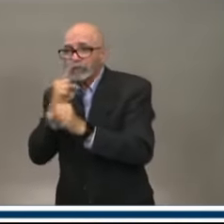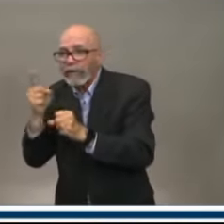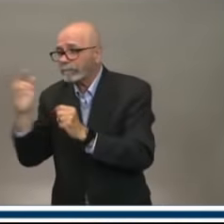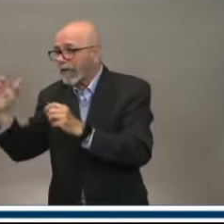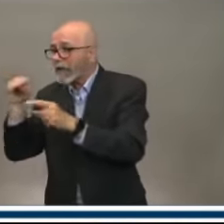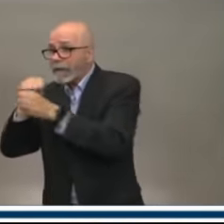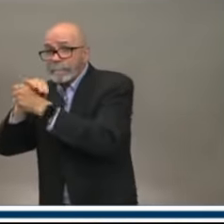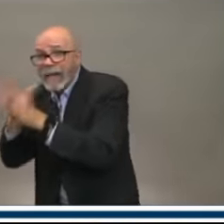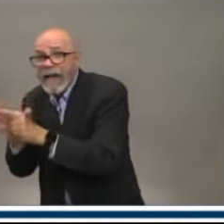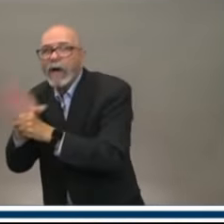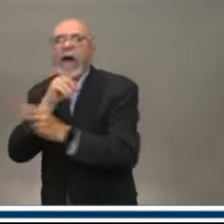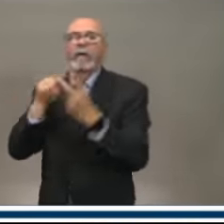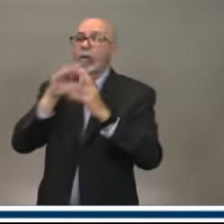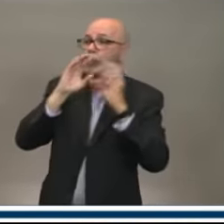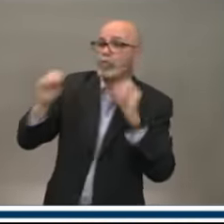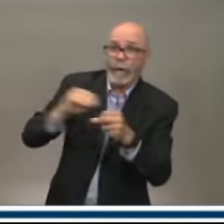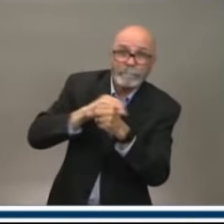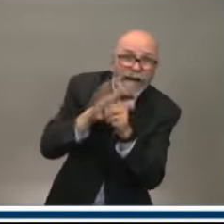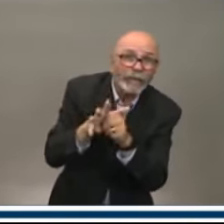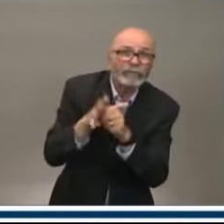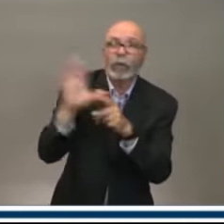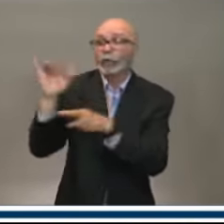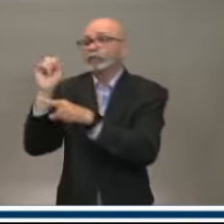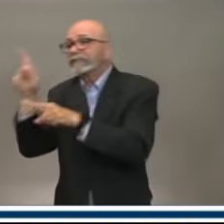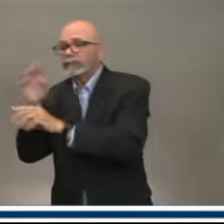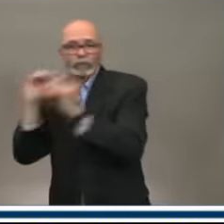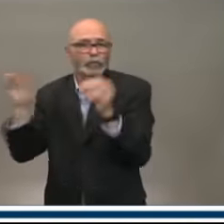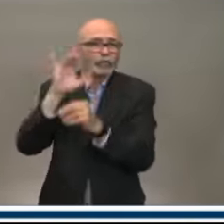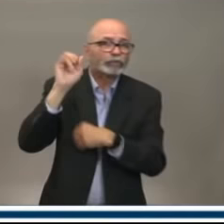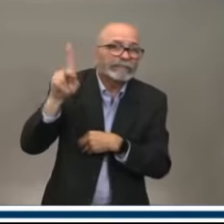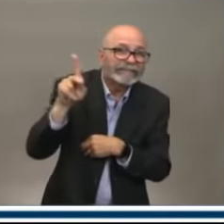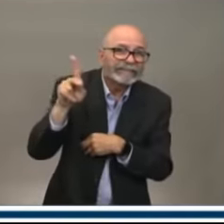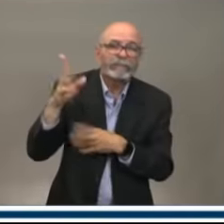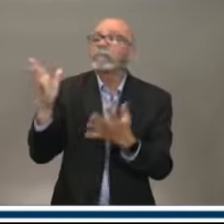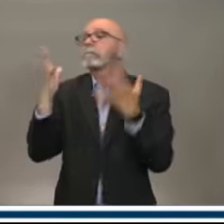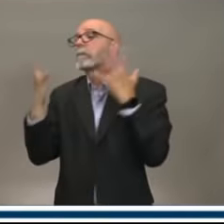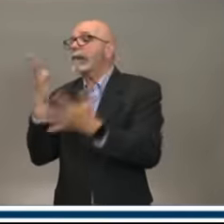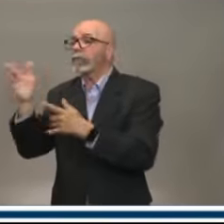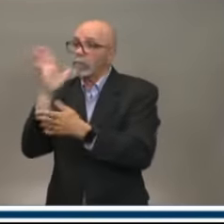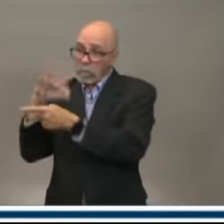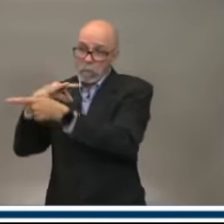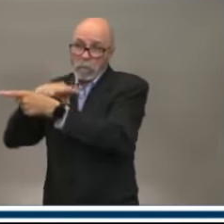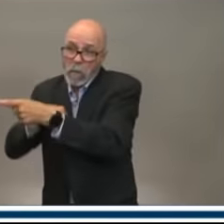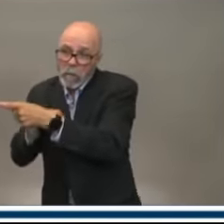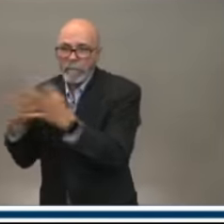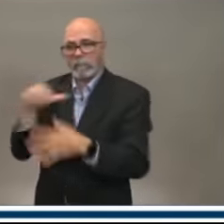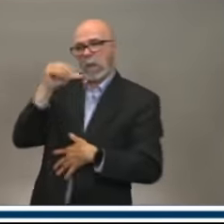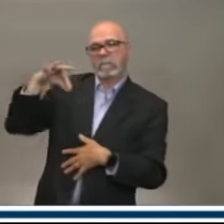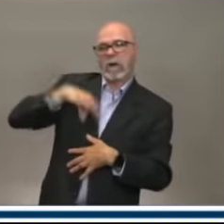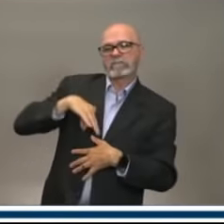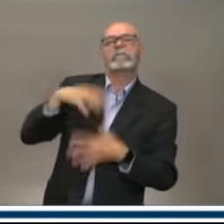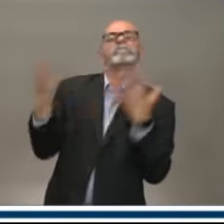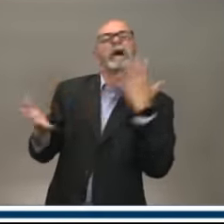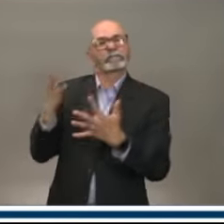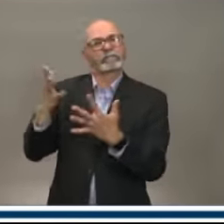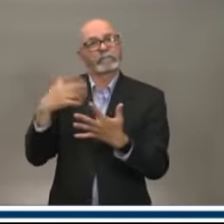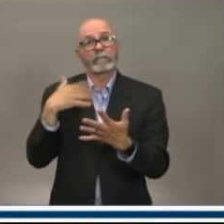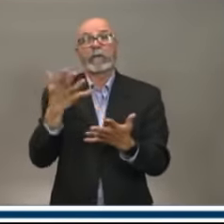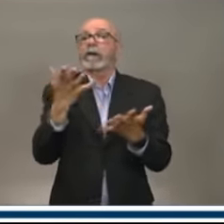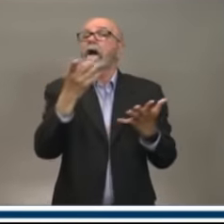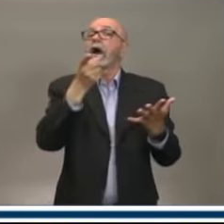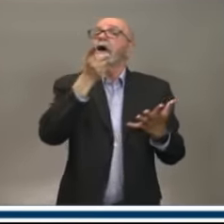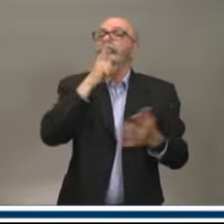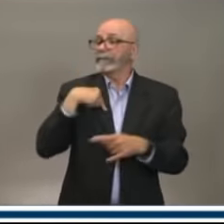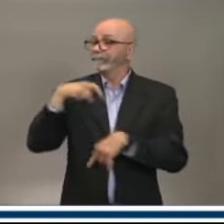non-COVID risks and benefits. And so that's why a lot of this, we say there are no firm timelines, no clear decisions at this point, because a lot